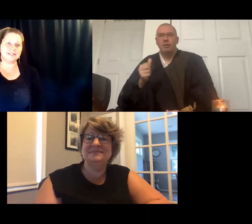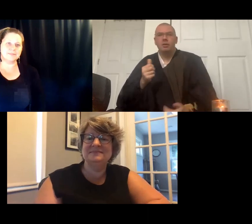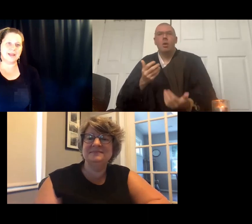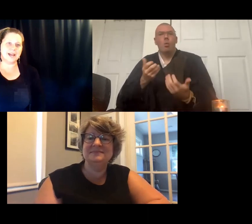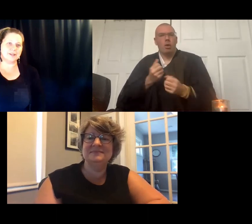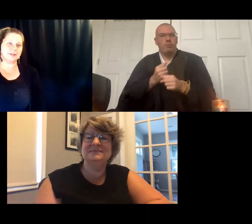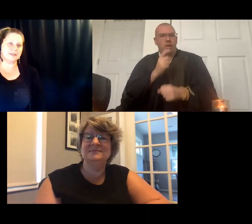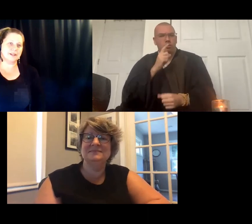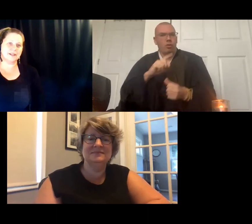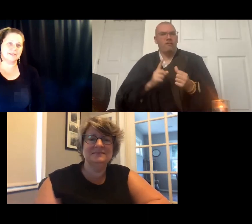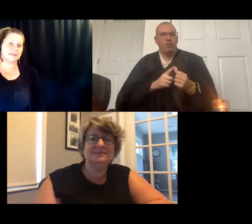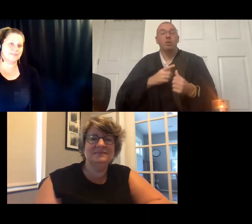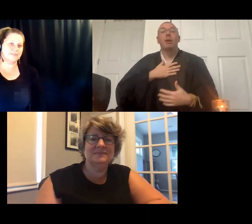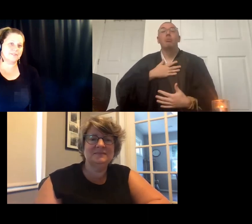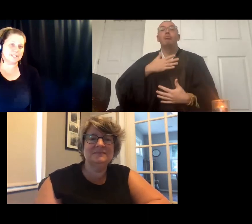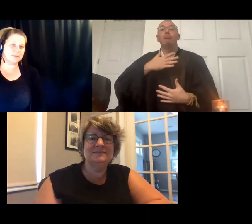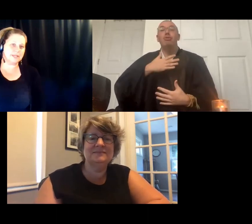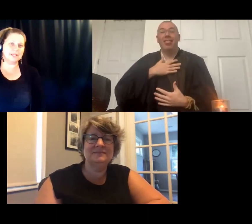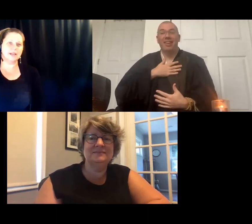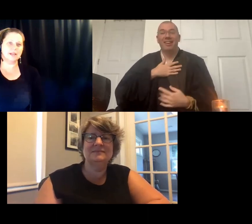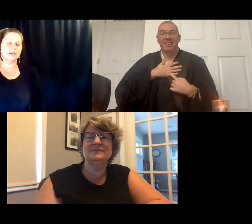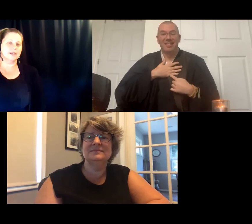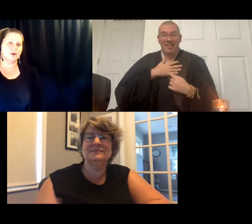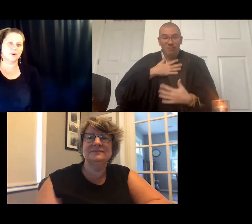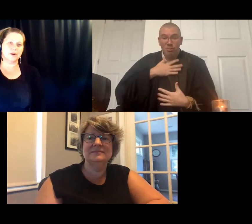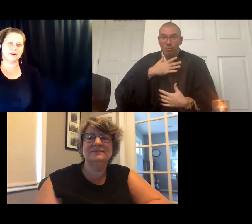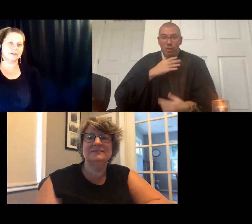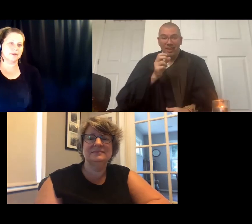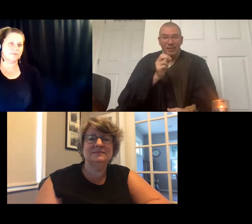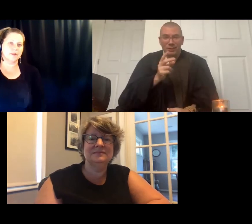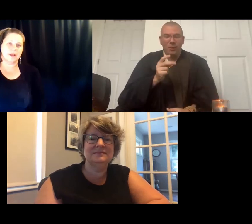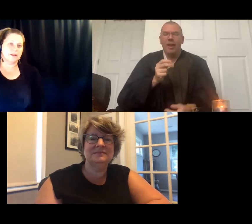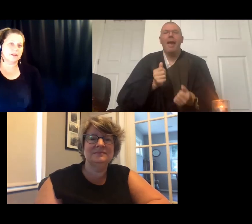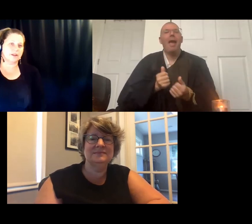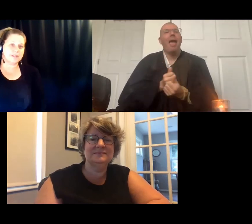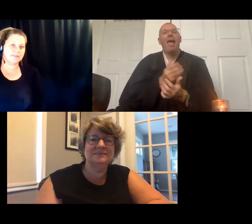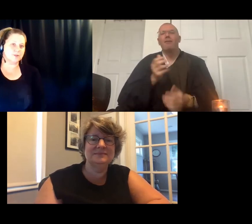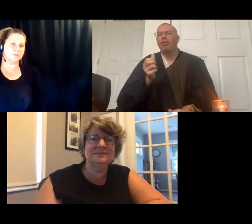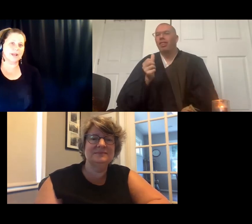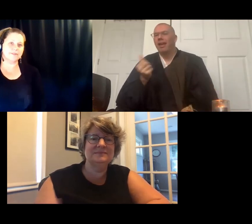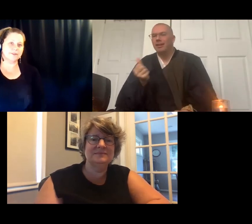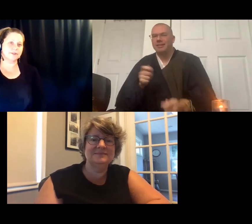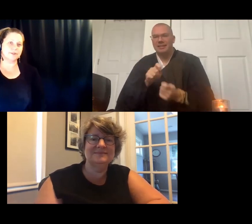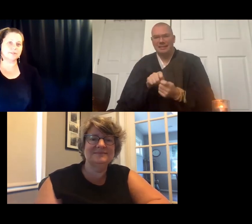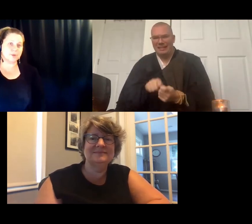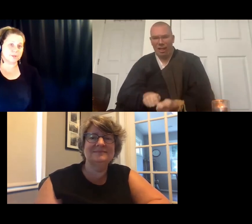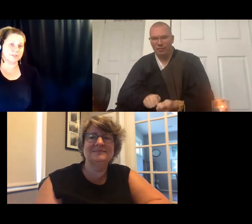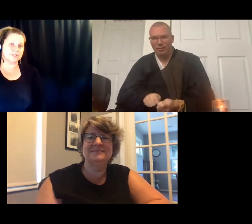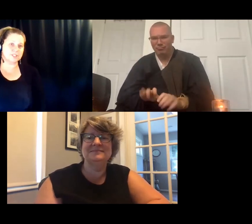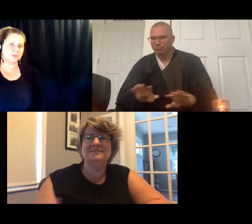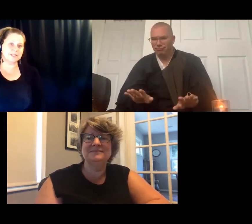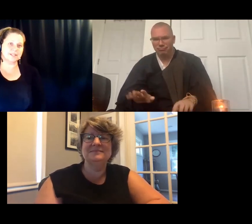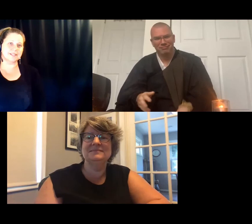It doesn't matter if you have CP or are deaf or whatever your